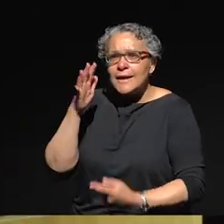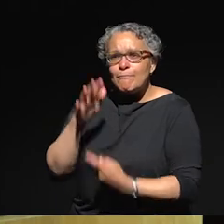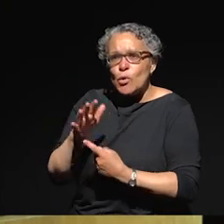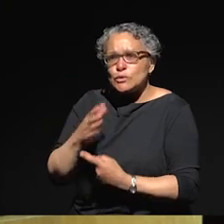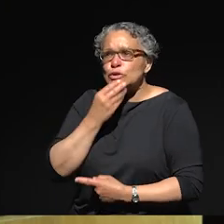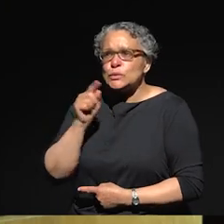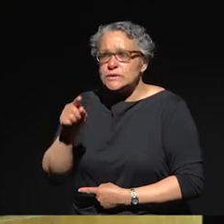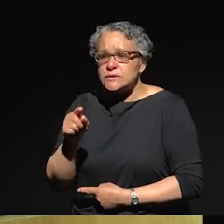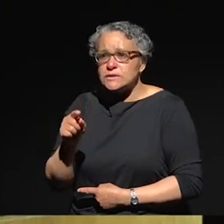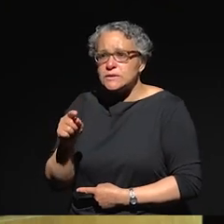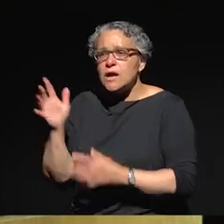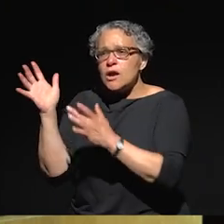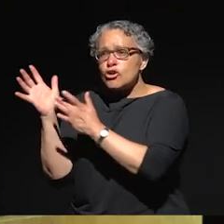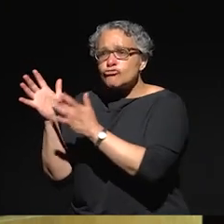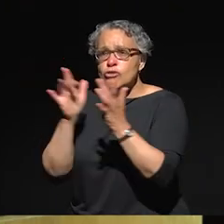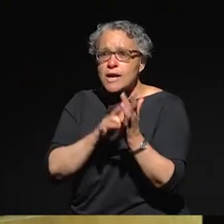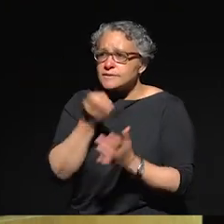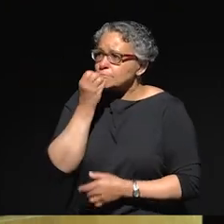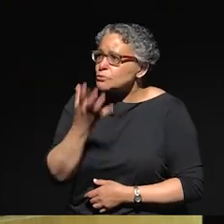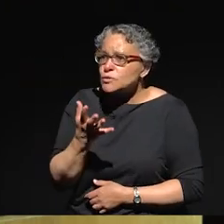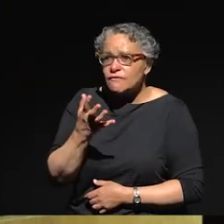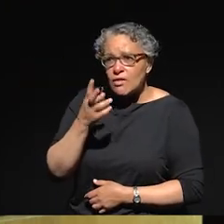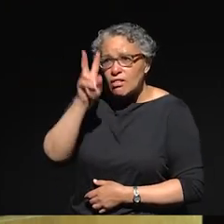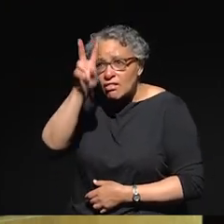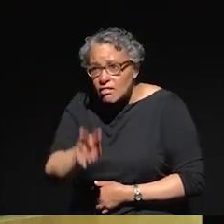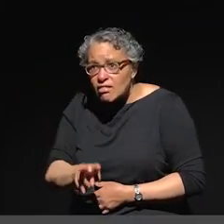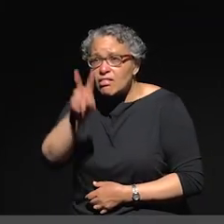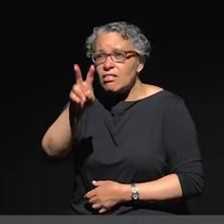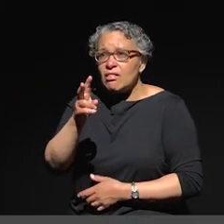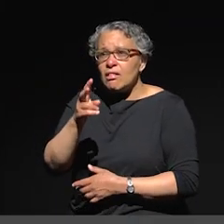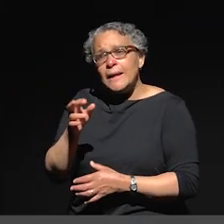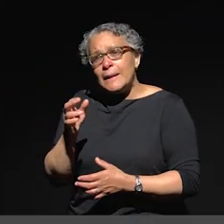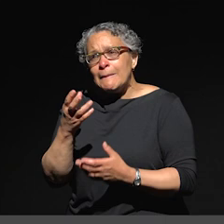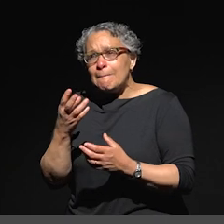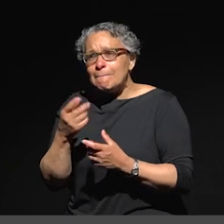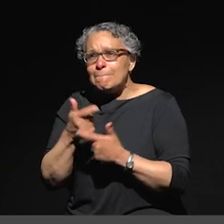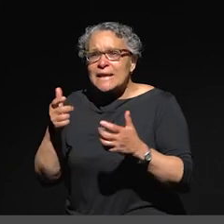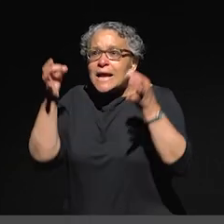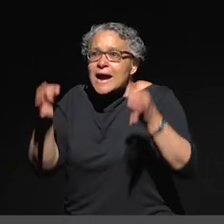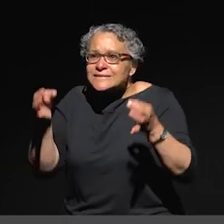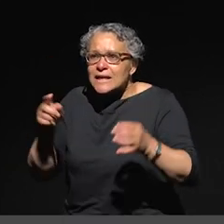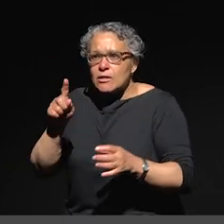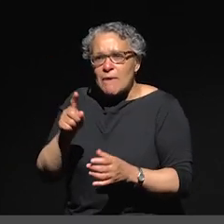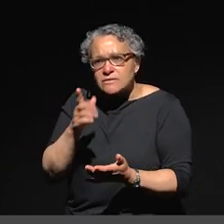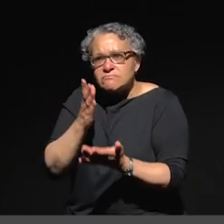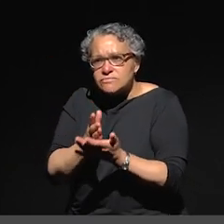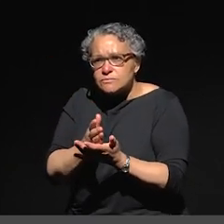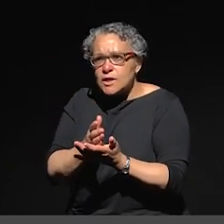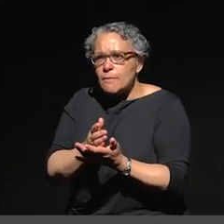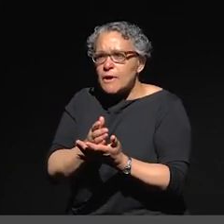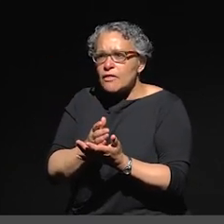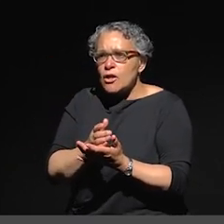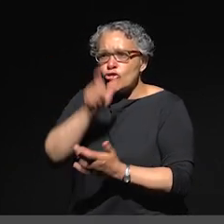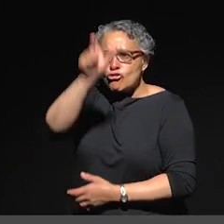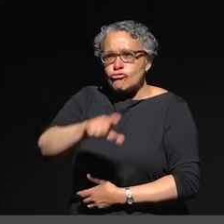Similarly, Christ is very beautifully rendered, like naturalistically, if idealized, naturalistically rendered. But the cross is very flat in a way. It's sort of a